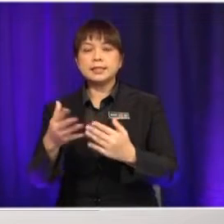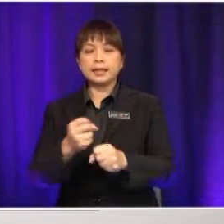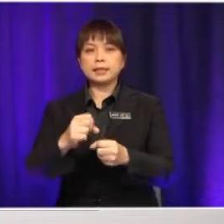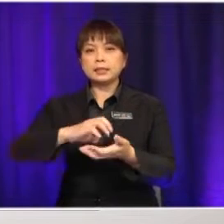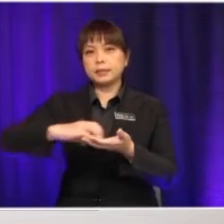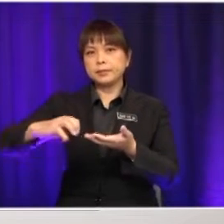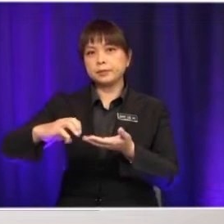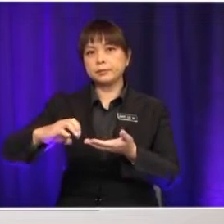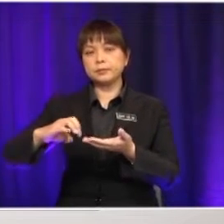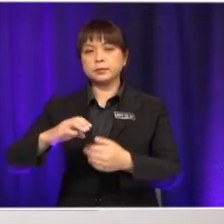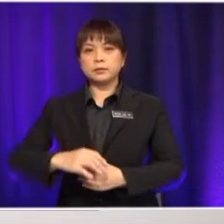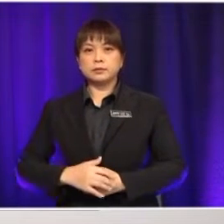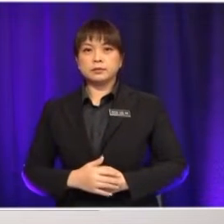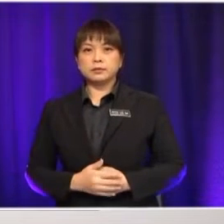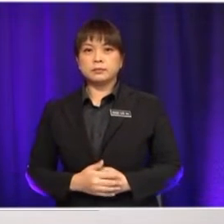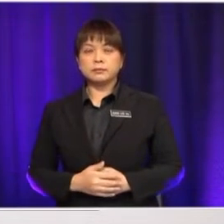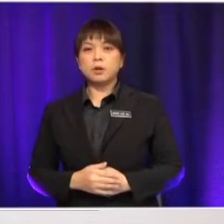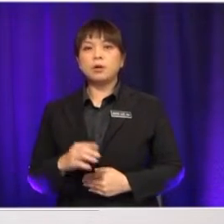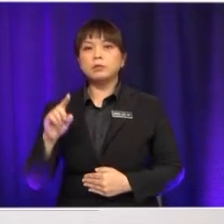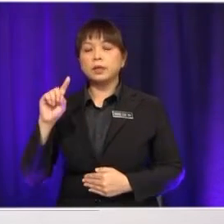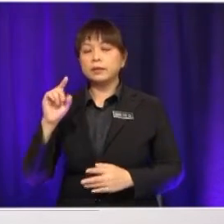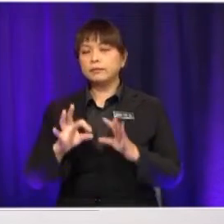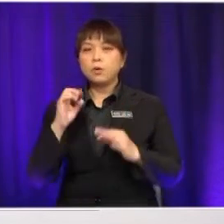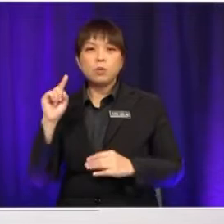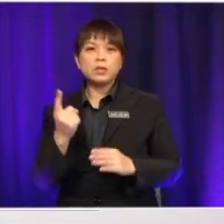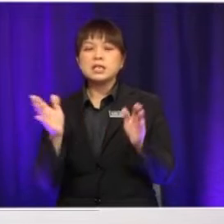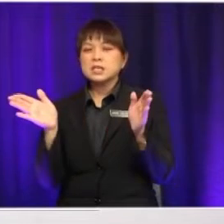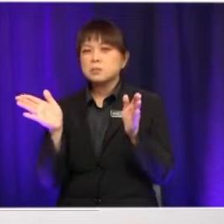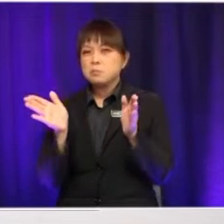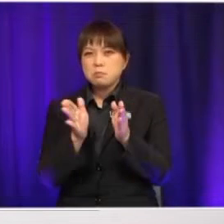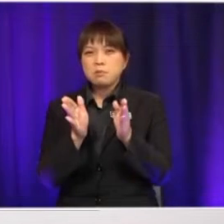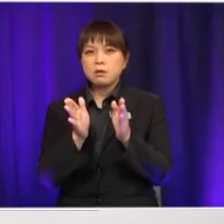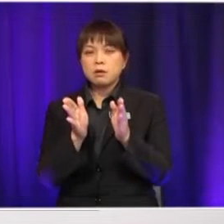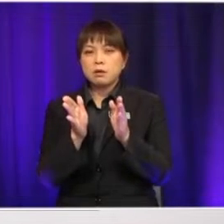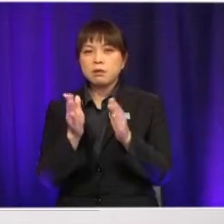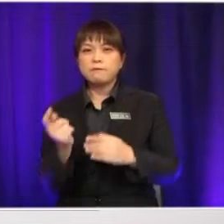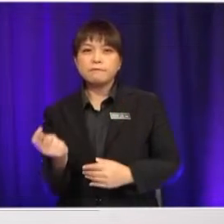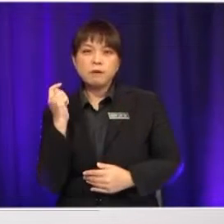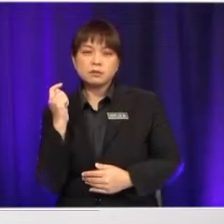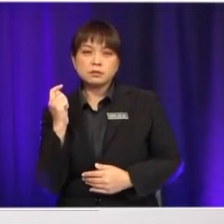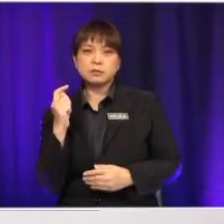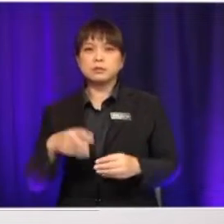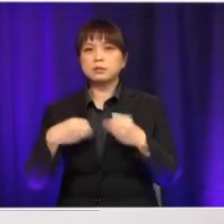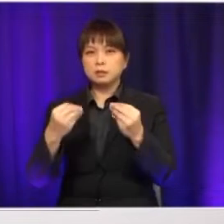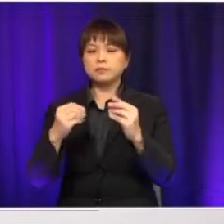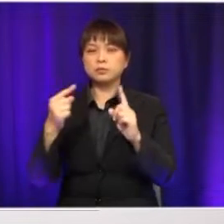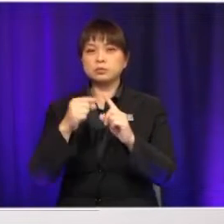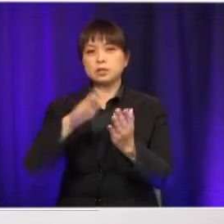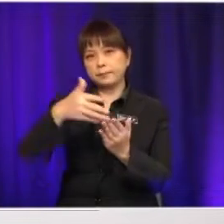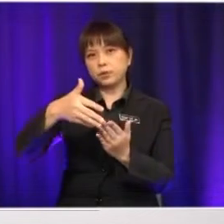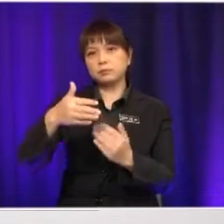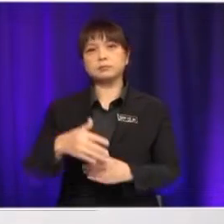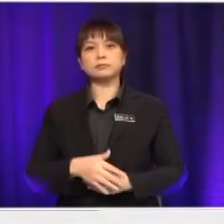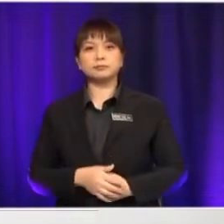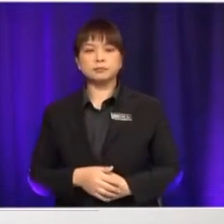with only a small force exert on it. Okay. He brings an interesting point Yeah, as well. he disliked the laptop instead,